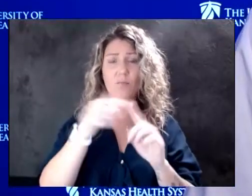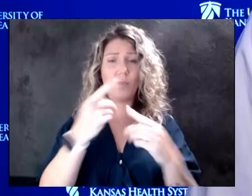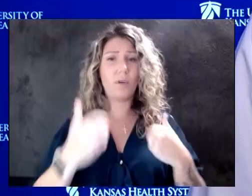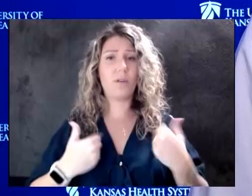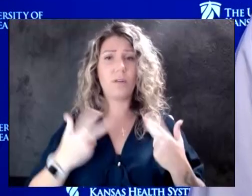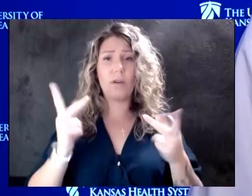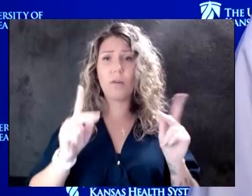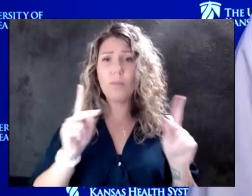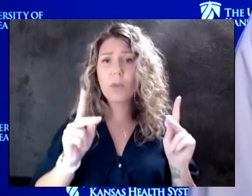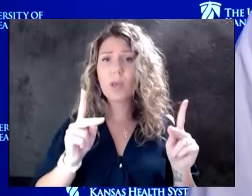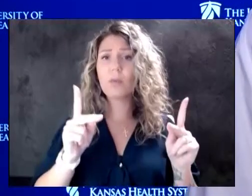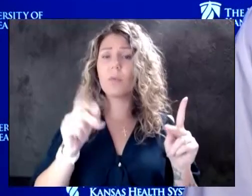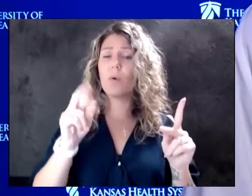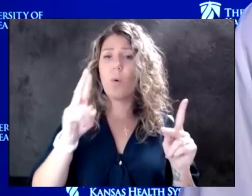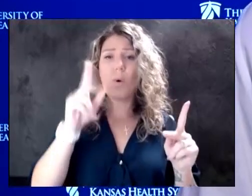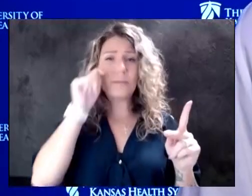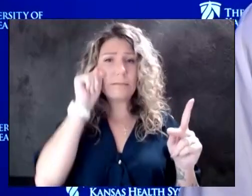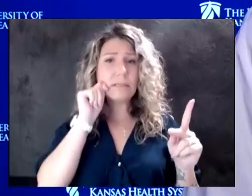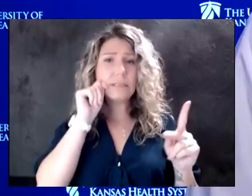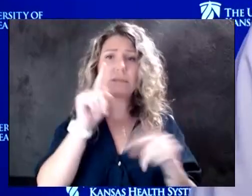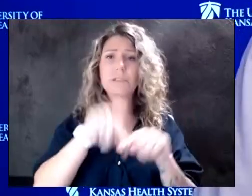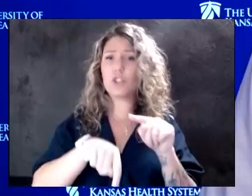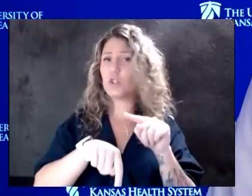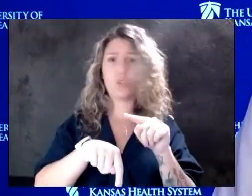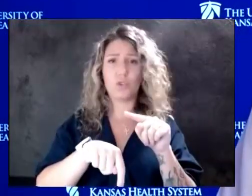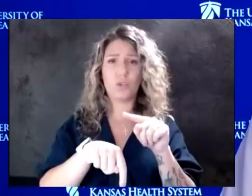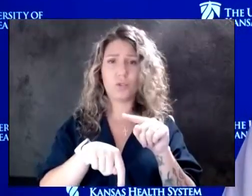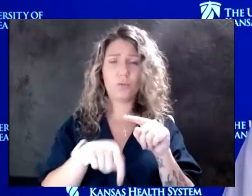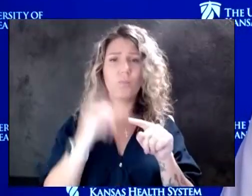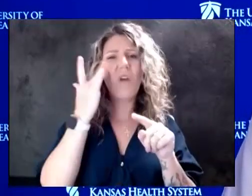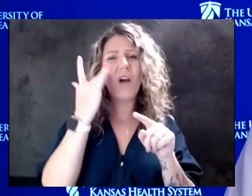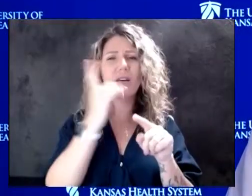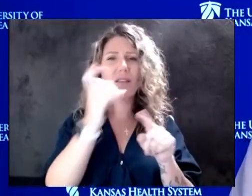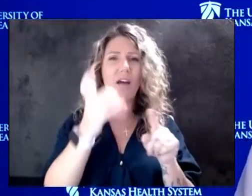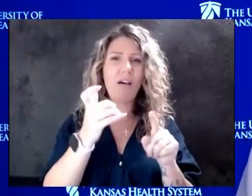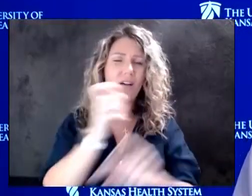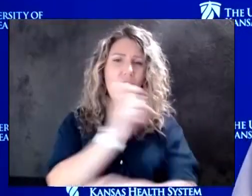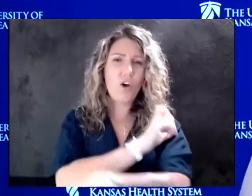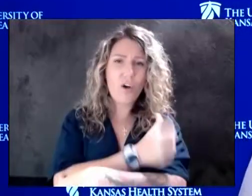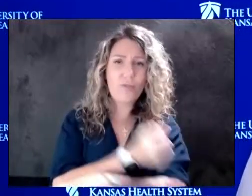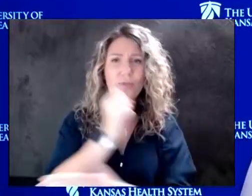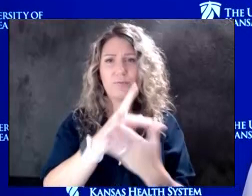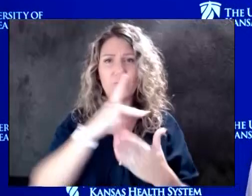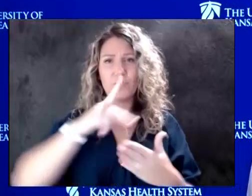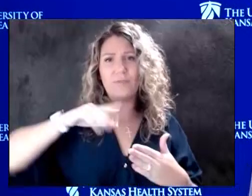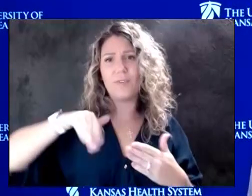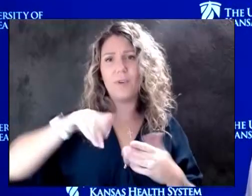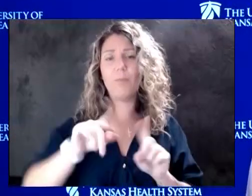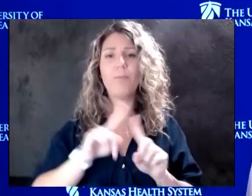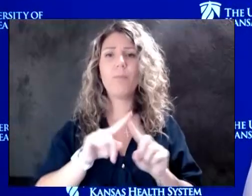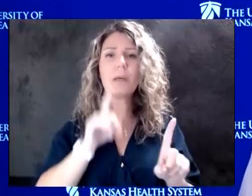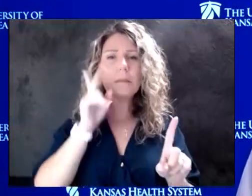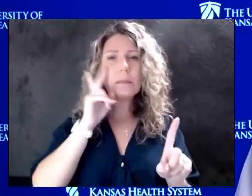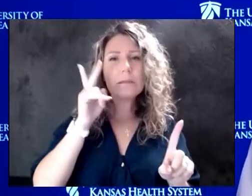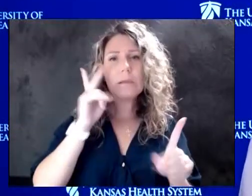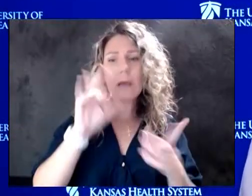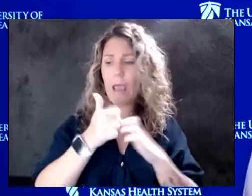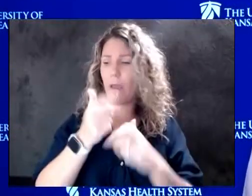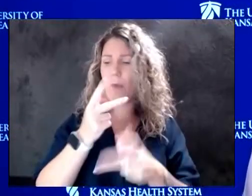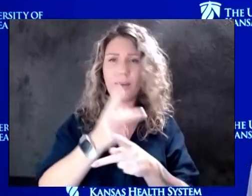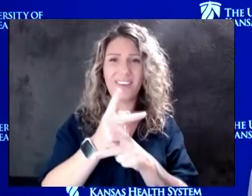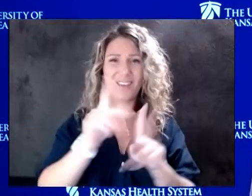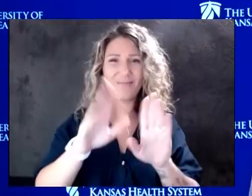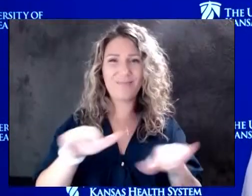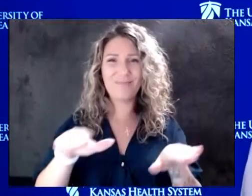or adolescents weren't able to get the vaccine because it wasn't authorized or approved yet, we have seen that we know how to keep kids and those adults